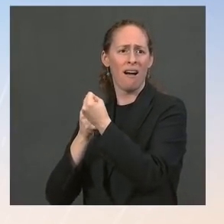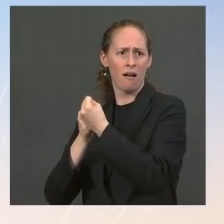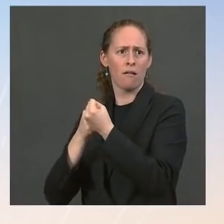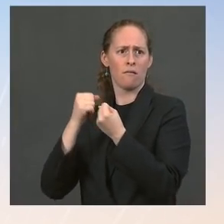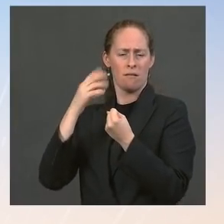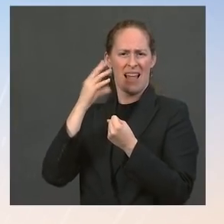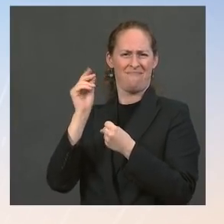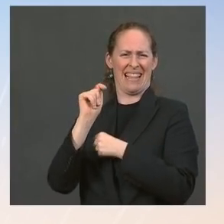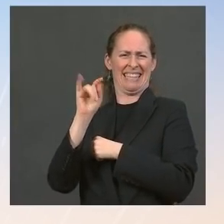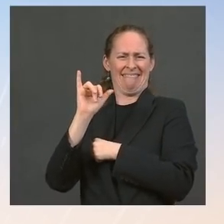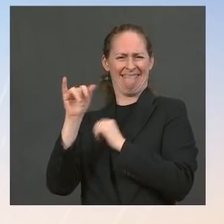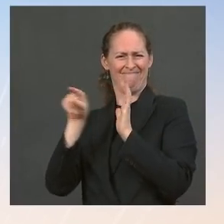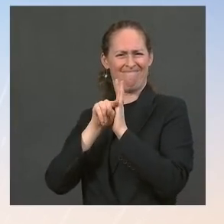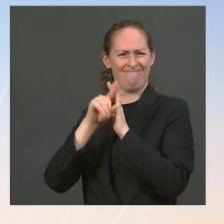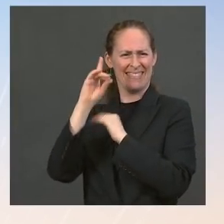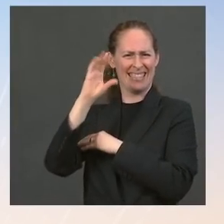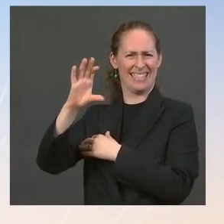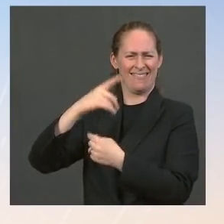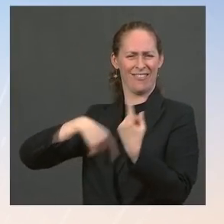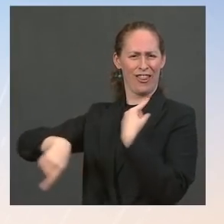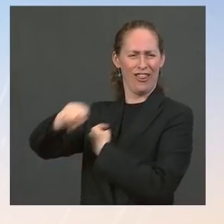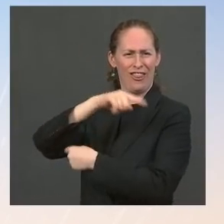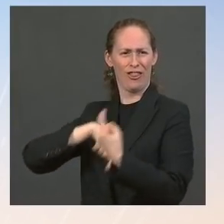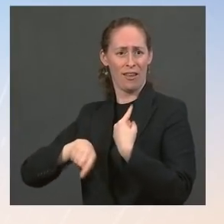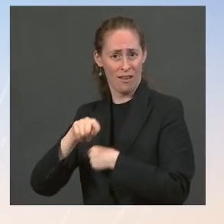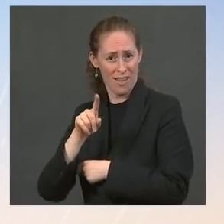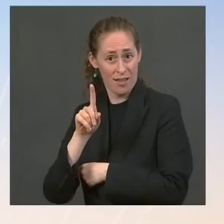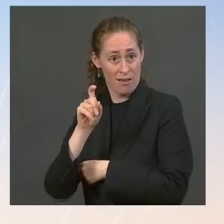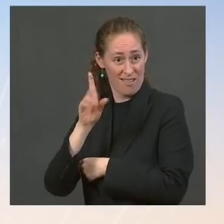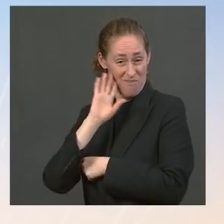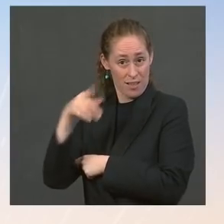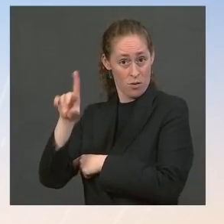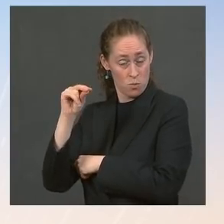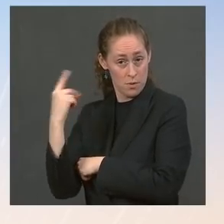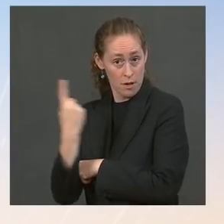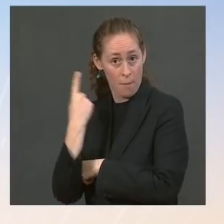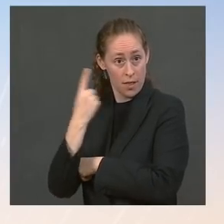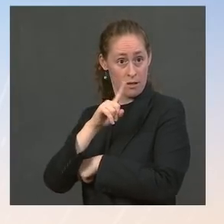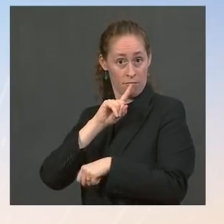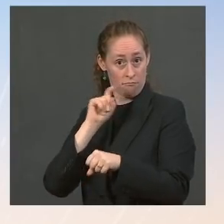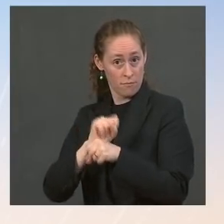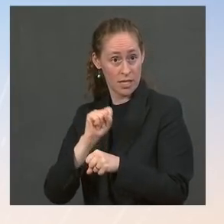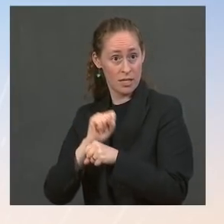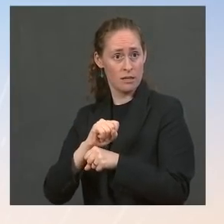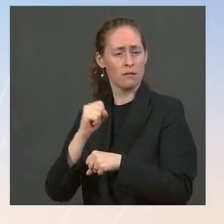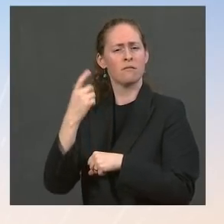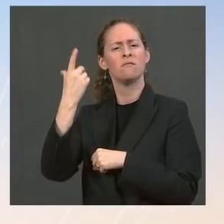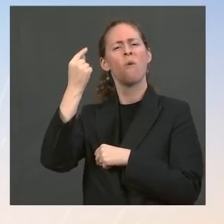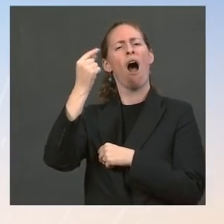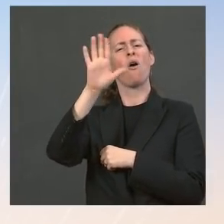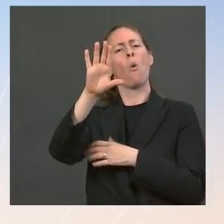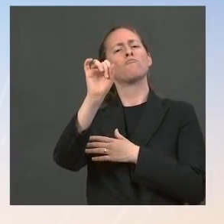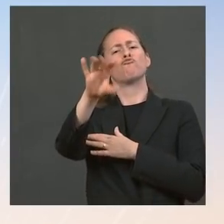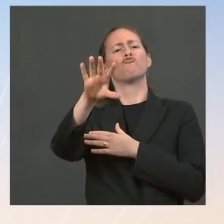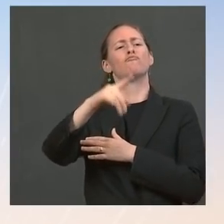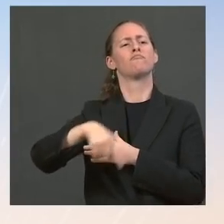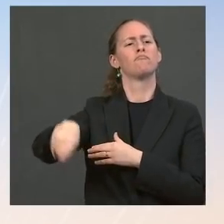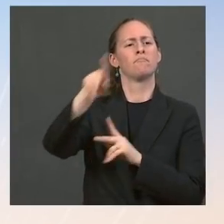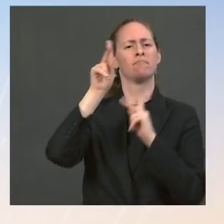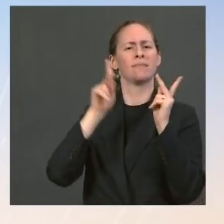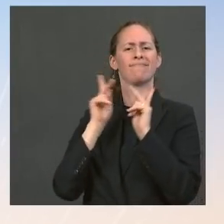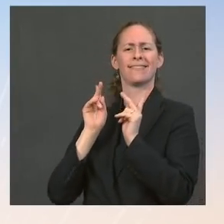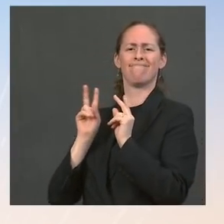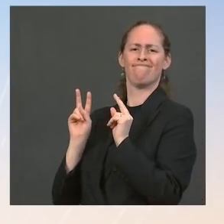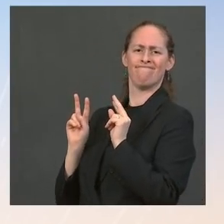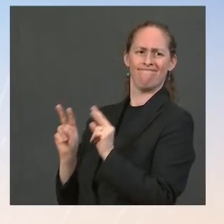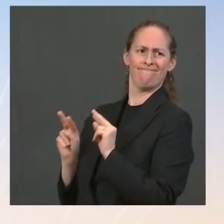ahead of what we're going to be seeing, whichever way this vote goes tonight, what is your message to the public as they look at the ongoing situation